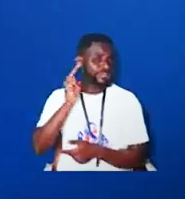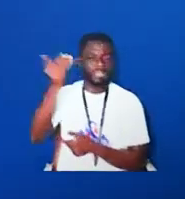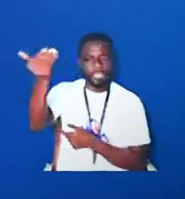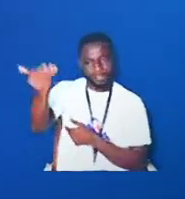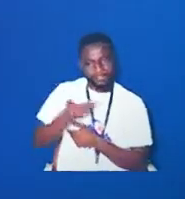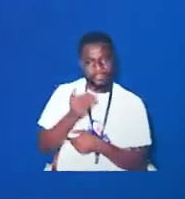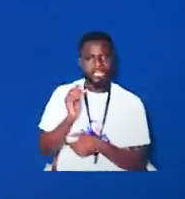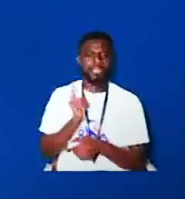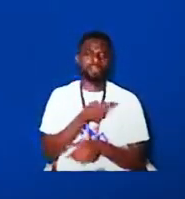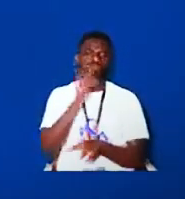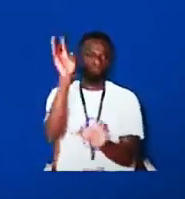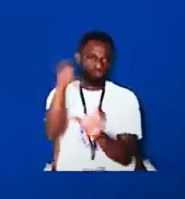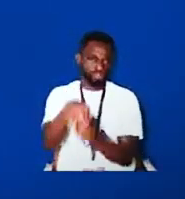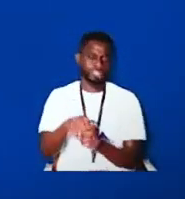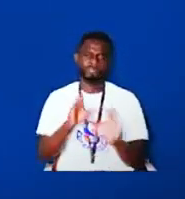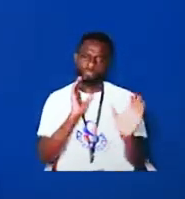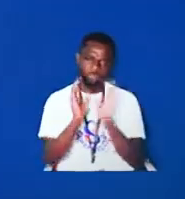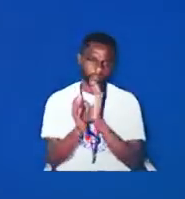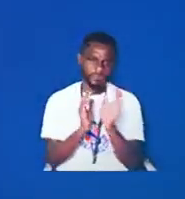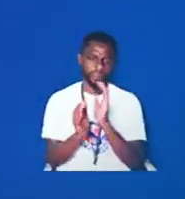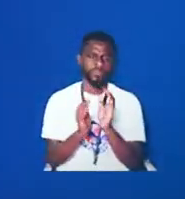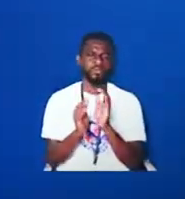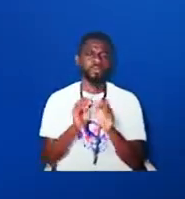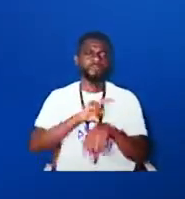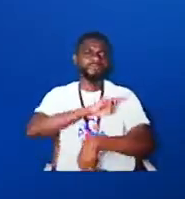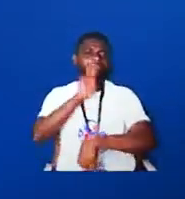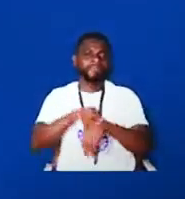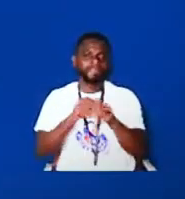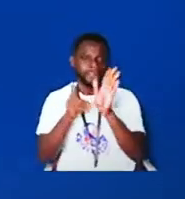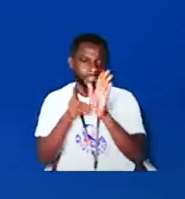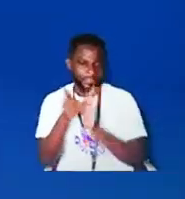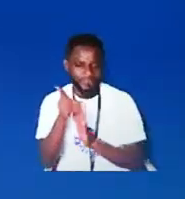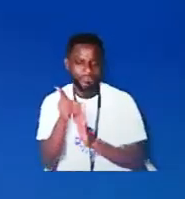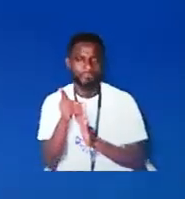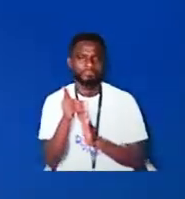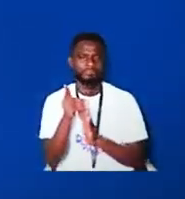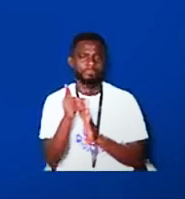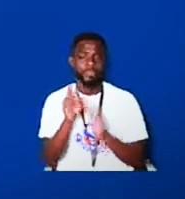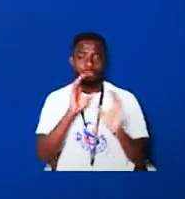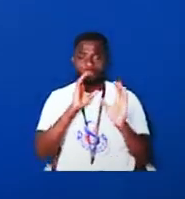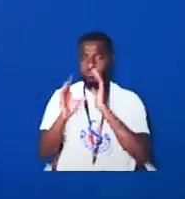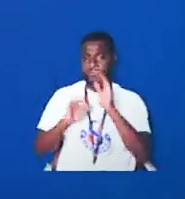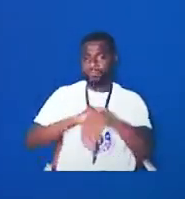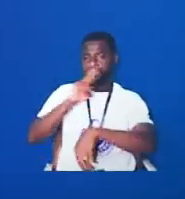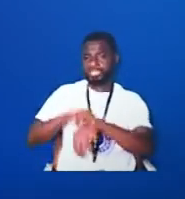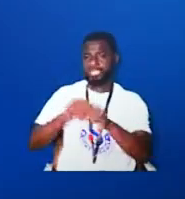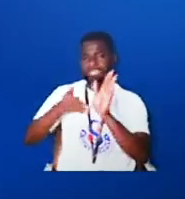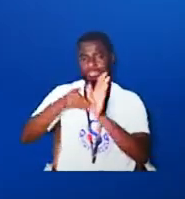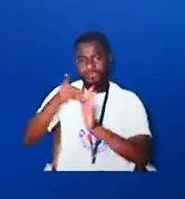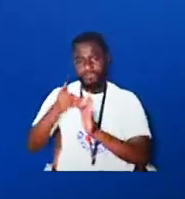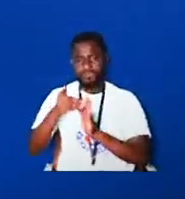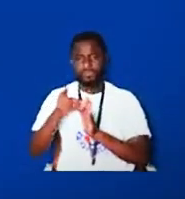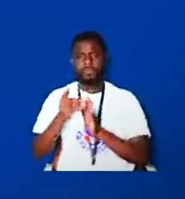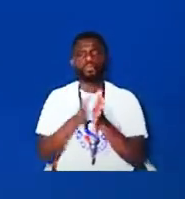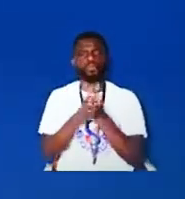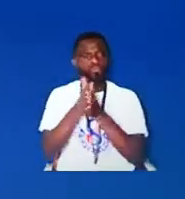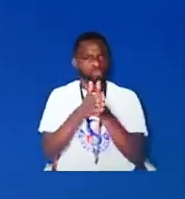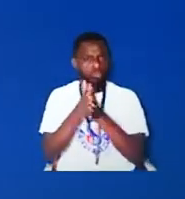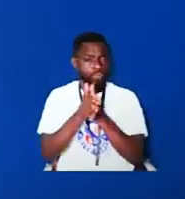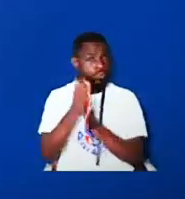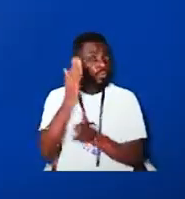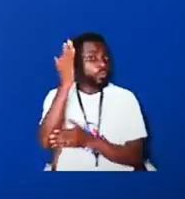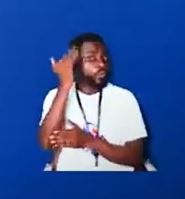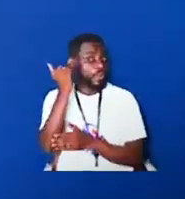this conversation of national development. The conversation of national development, we are interested